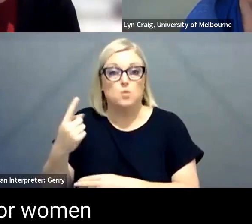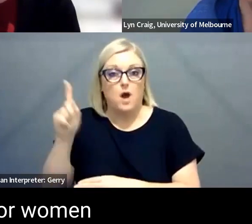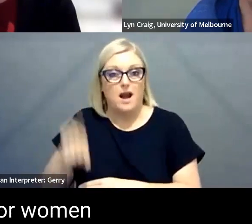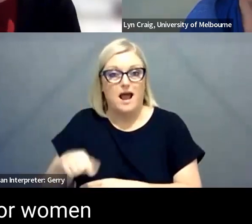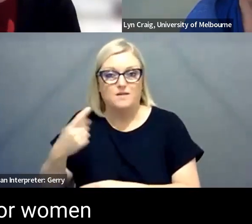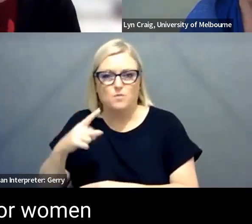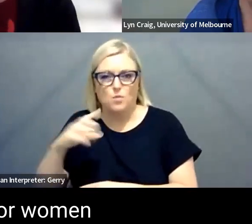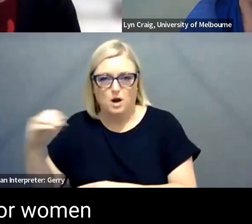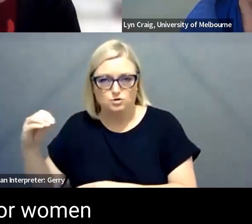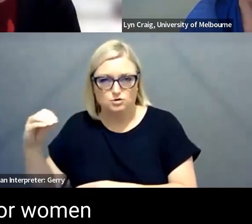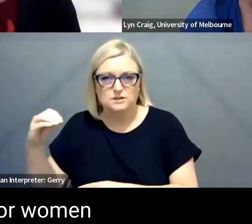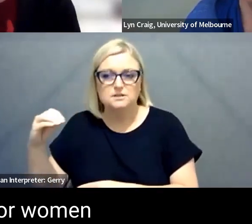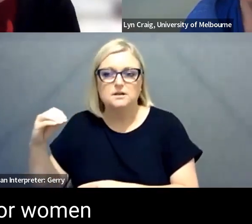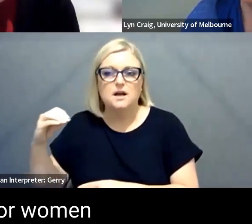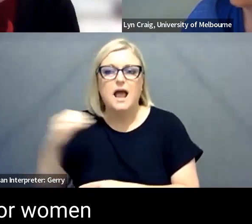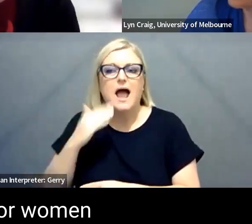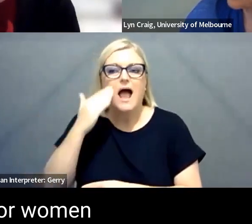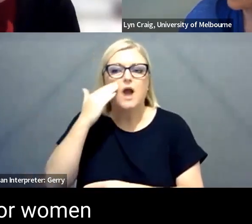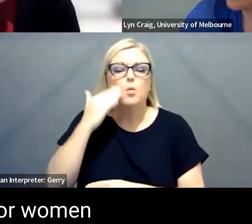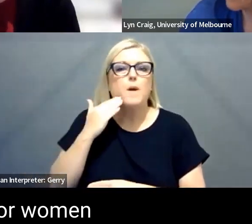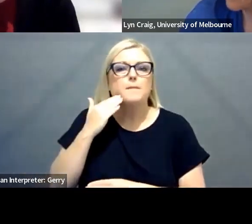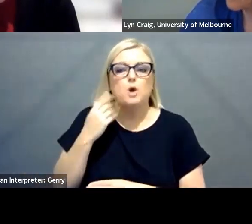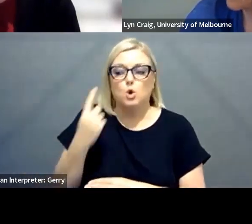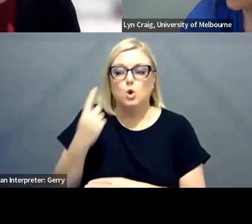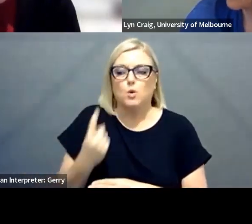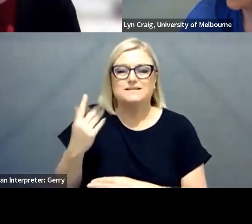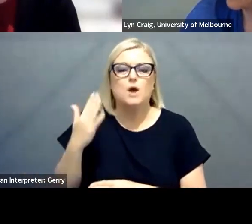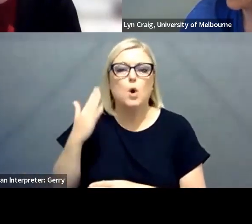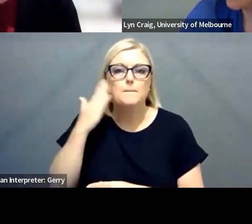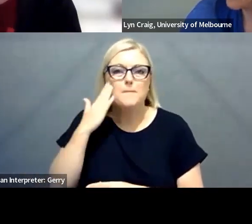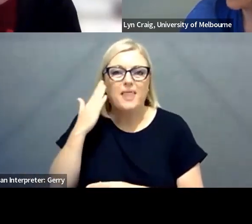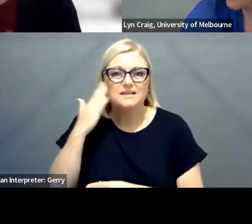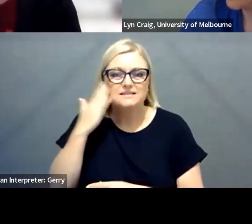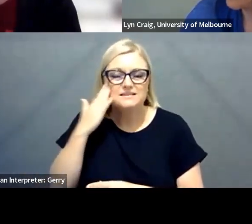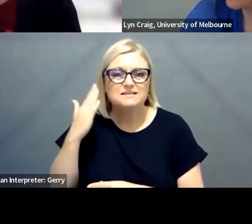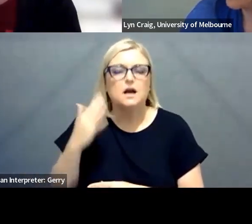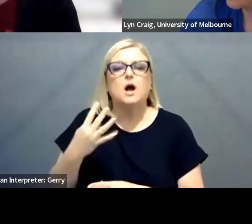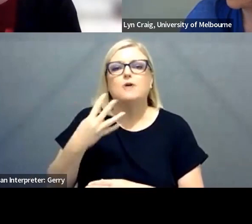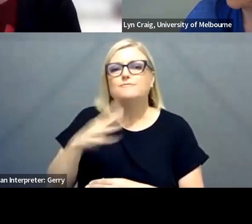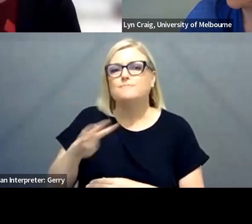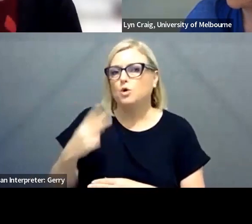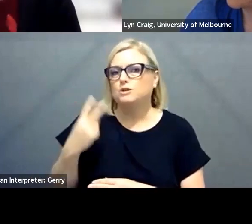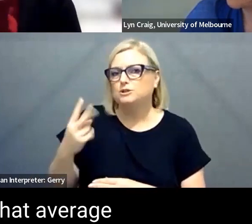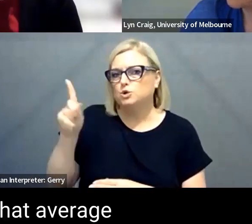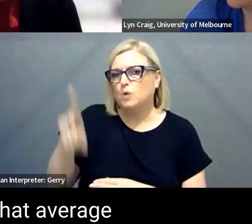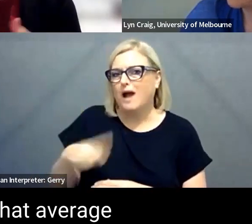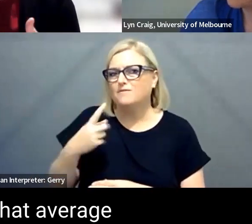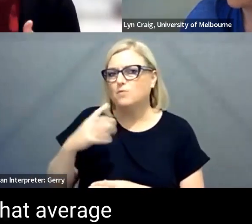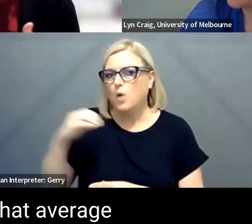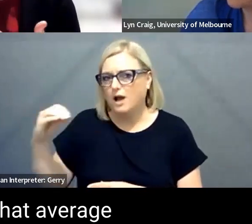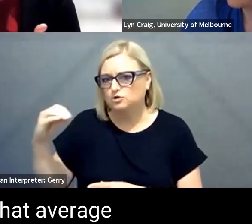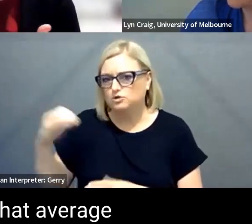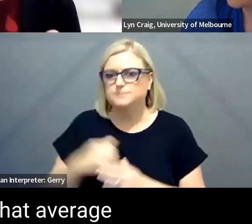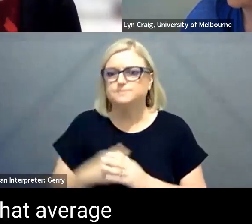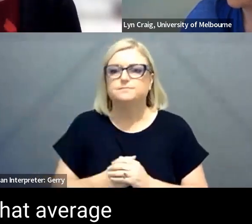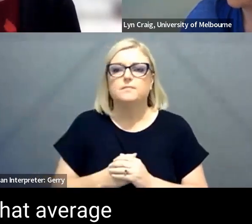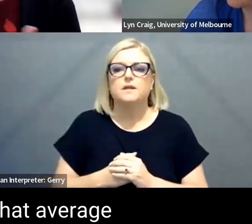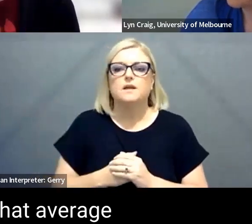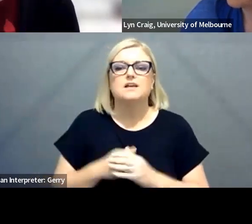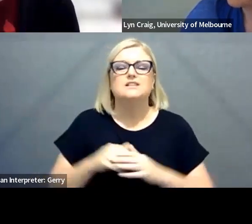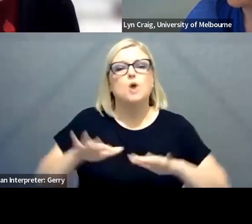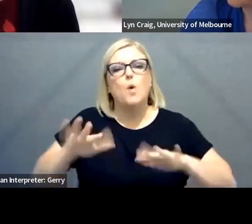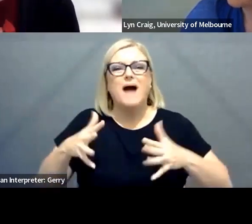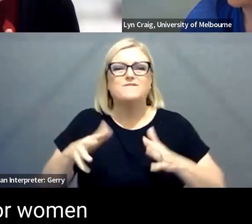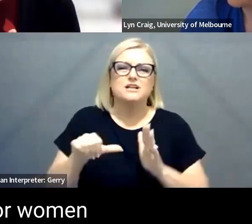lowest for women who were single parents who scored 42 out of 100. And we found too that average financial